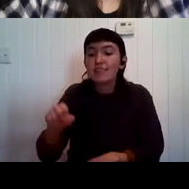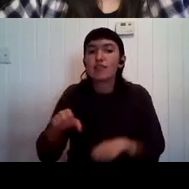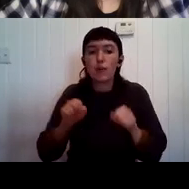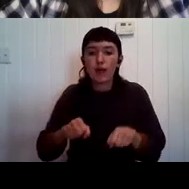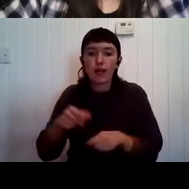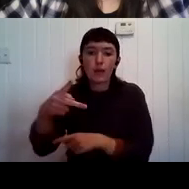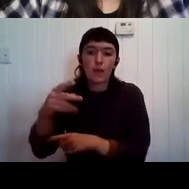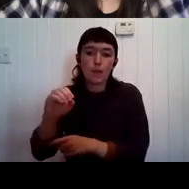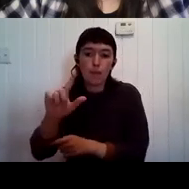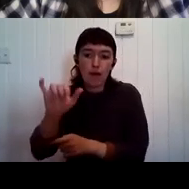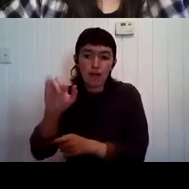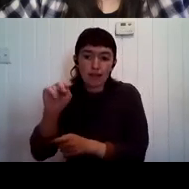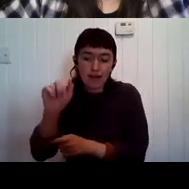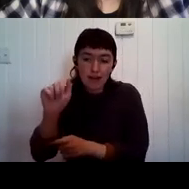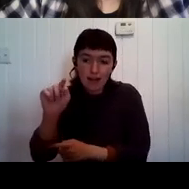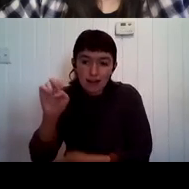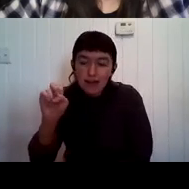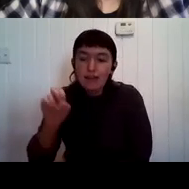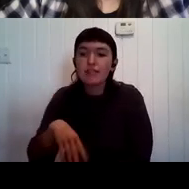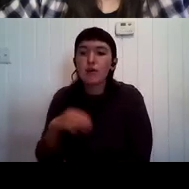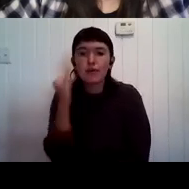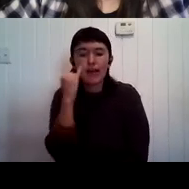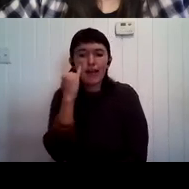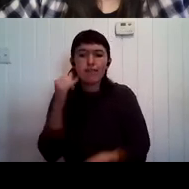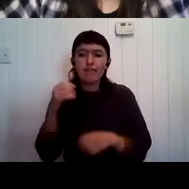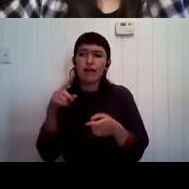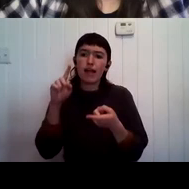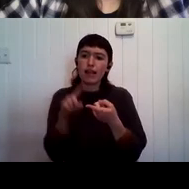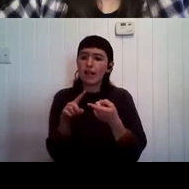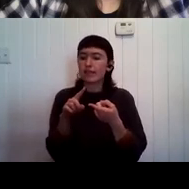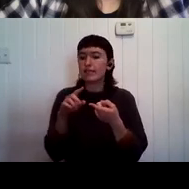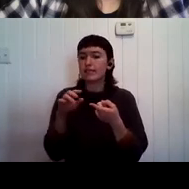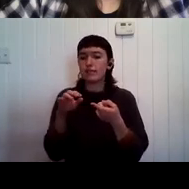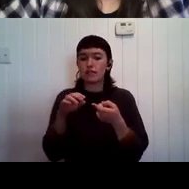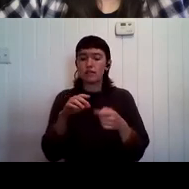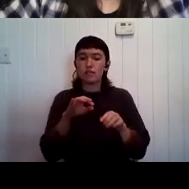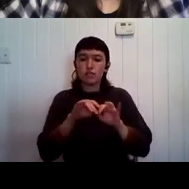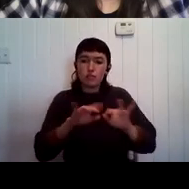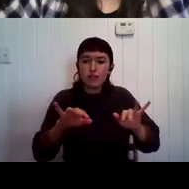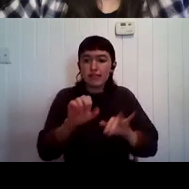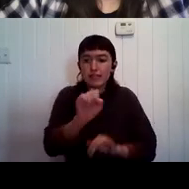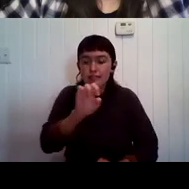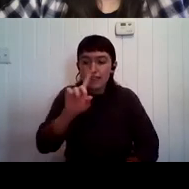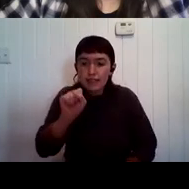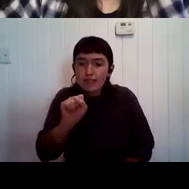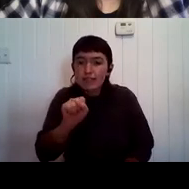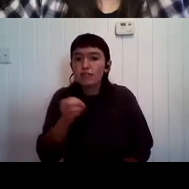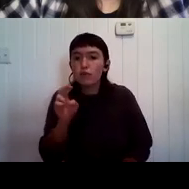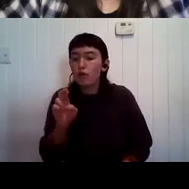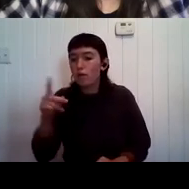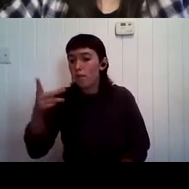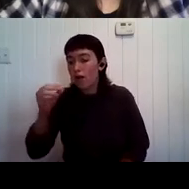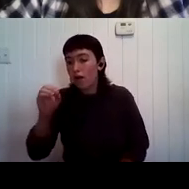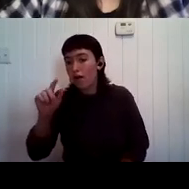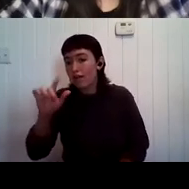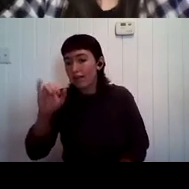So if there are less pollinators and seed dispersers in the environment, there are going to be less trees. Number